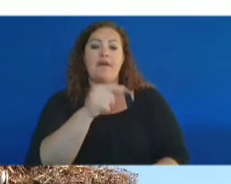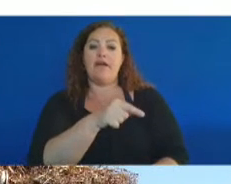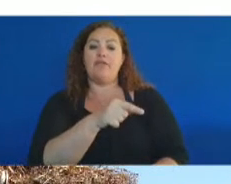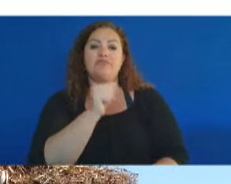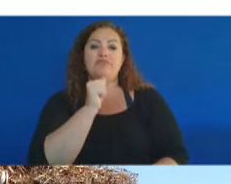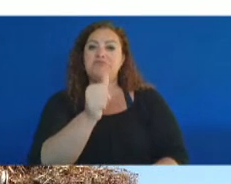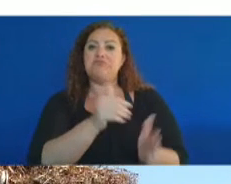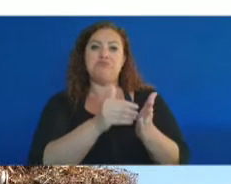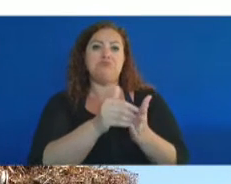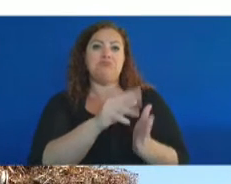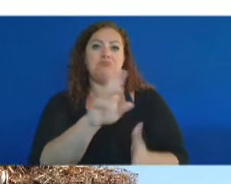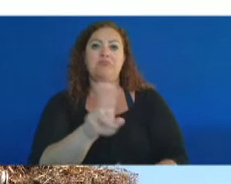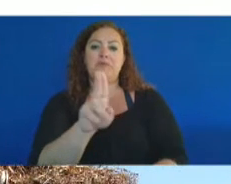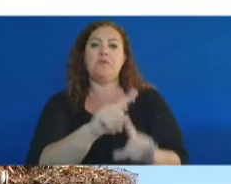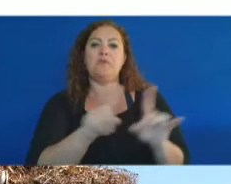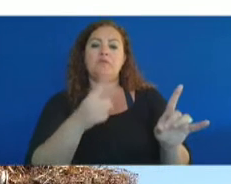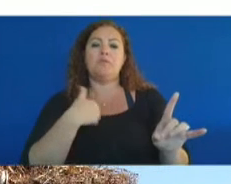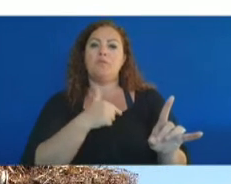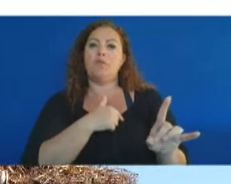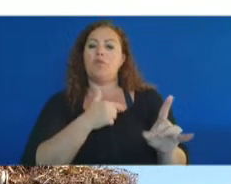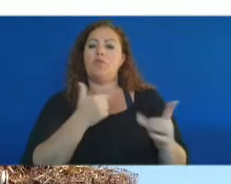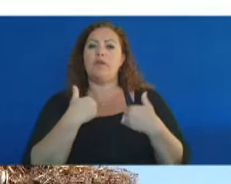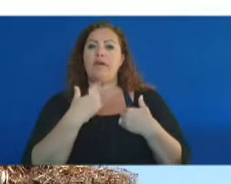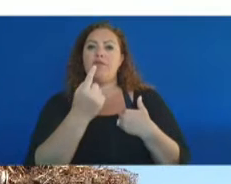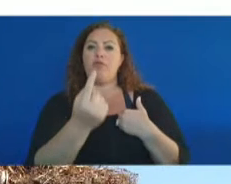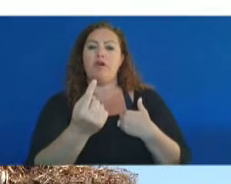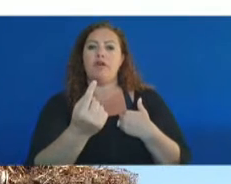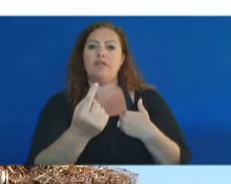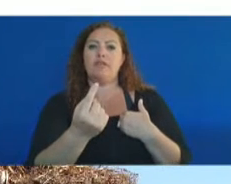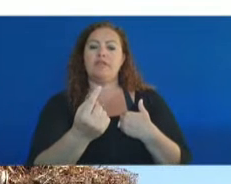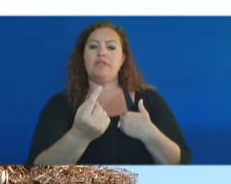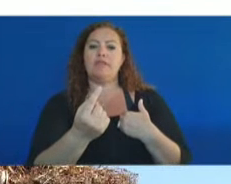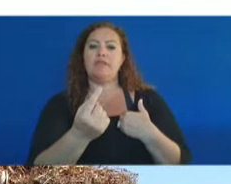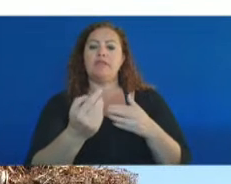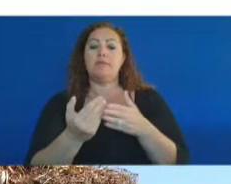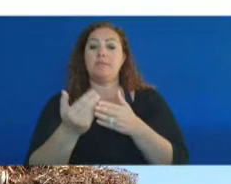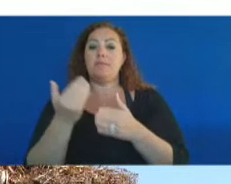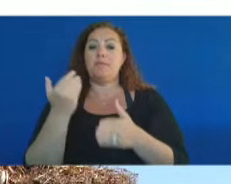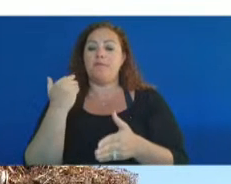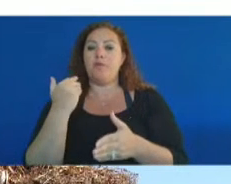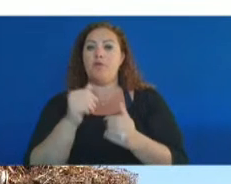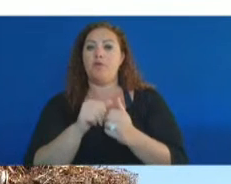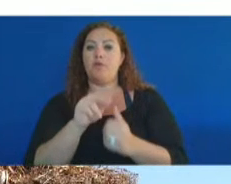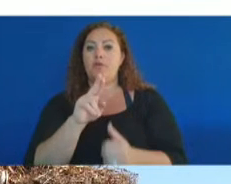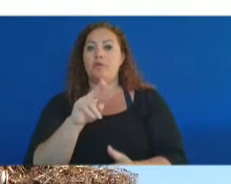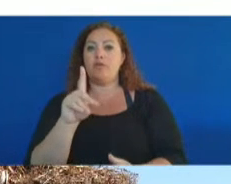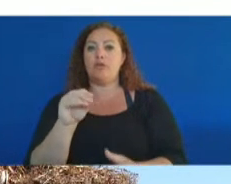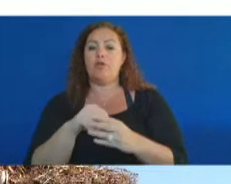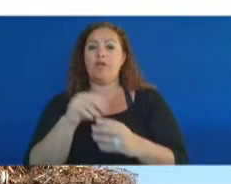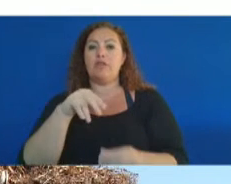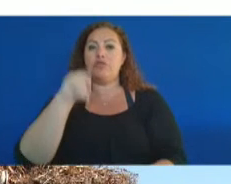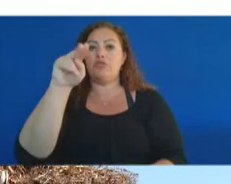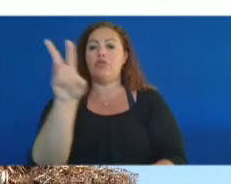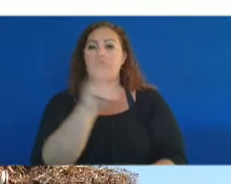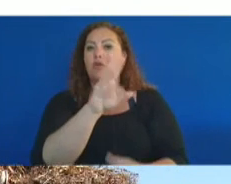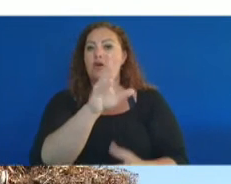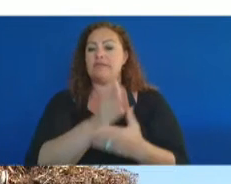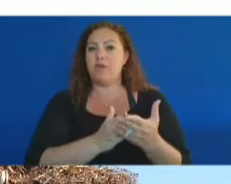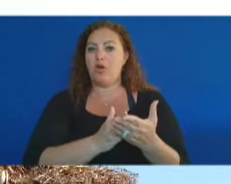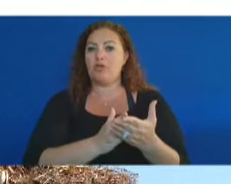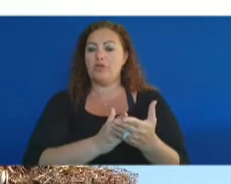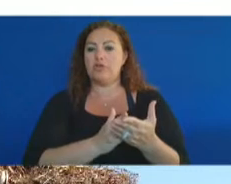used but we have had one in advance of the Udo proposed in the Northwest part um of the